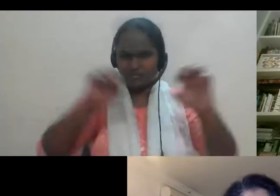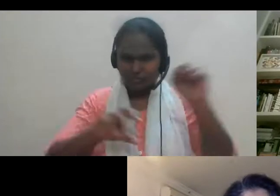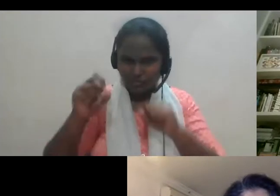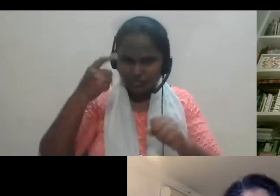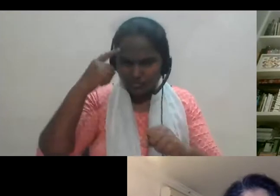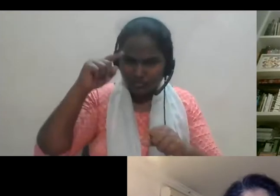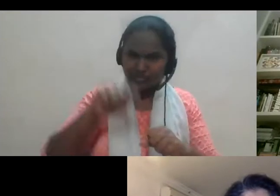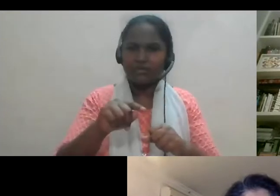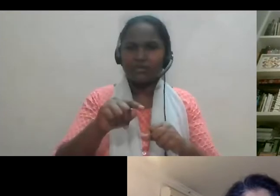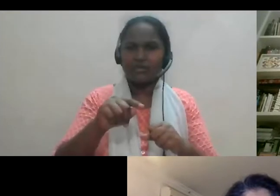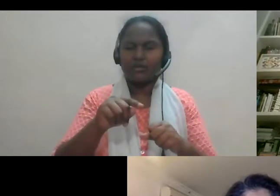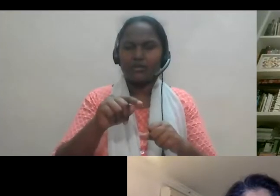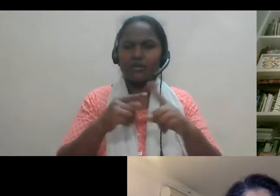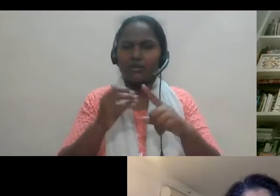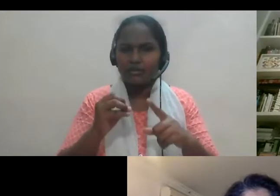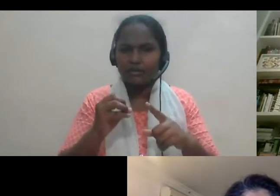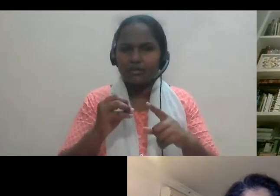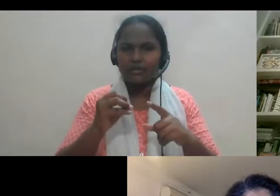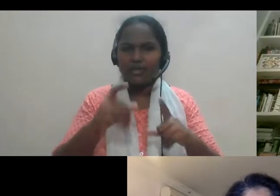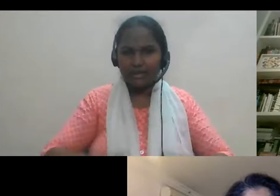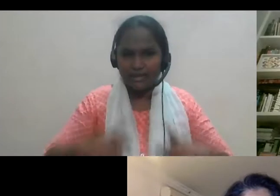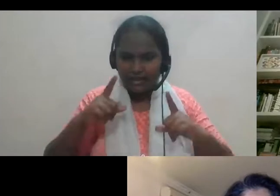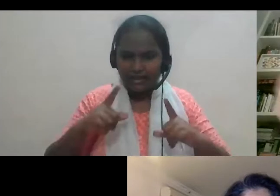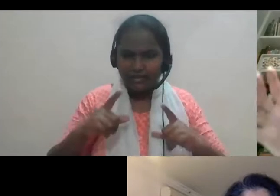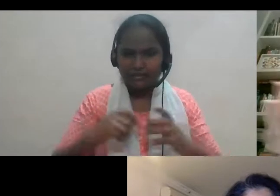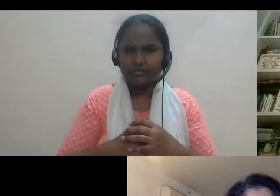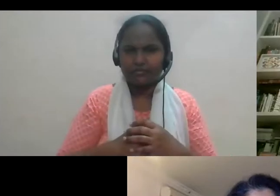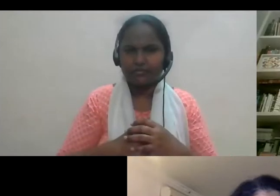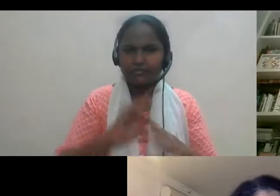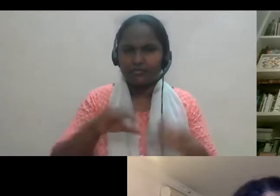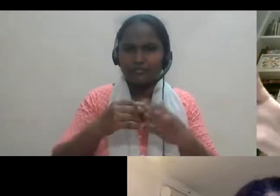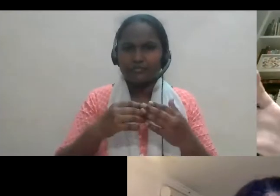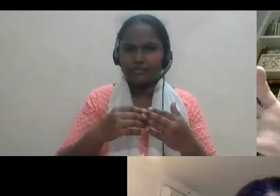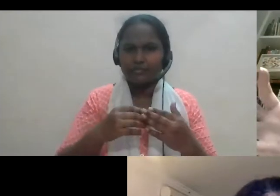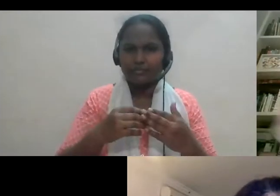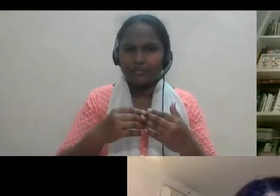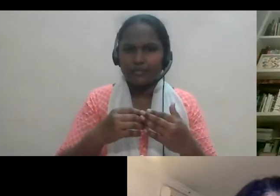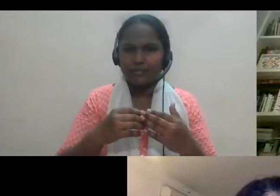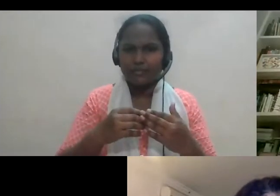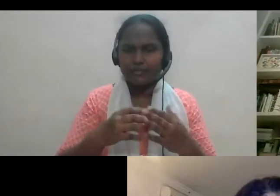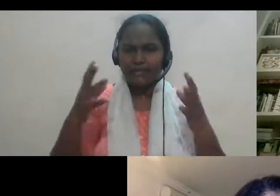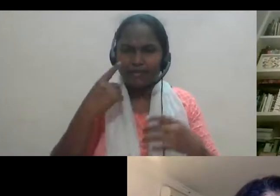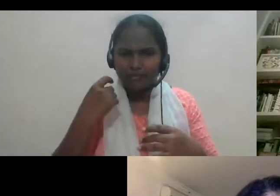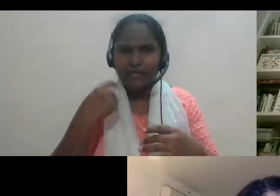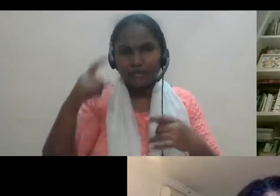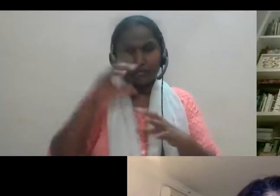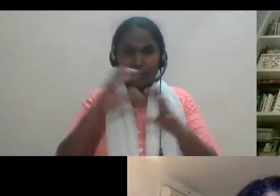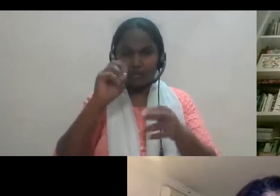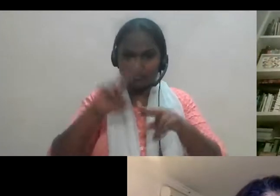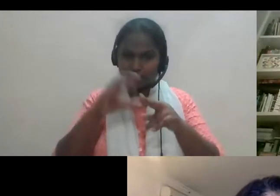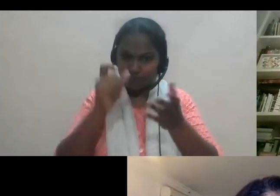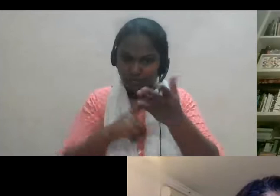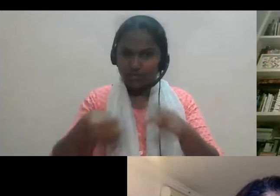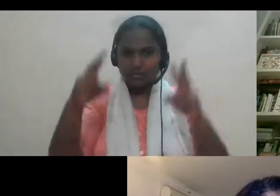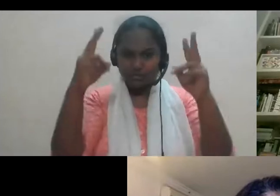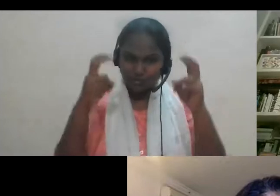force into the lives of? I would like to think, but of course it's a